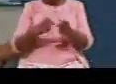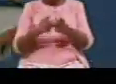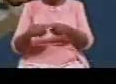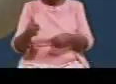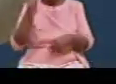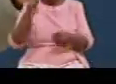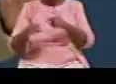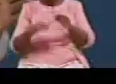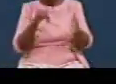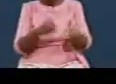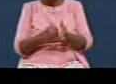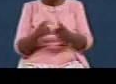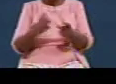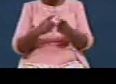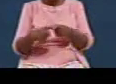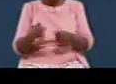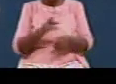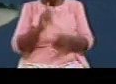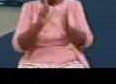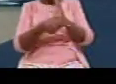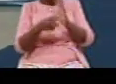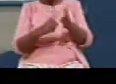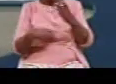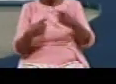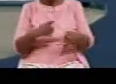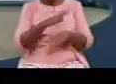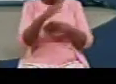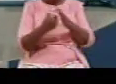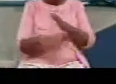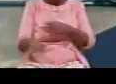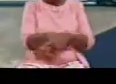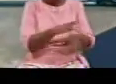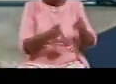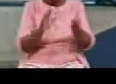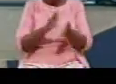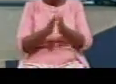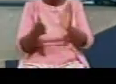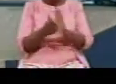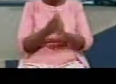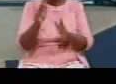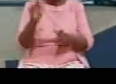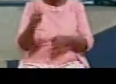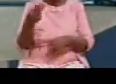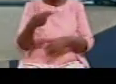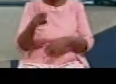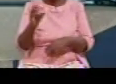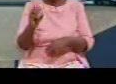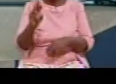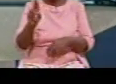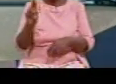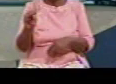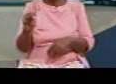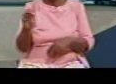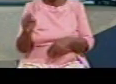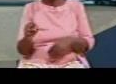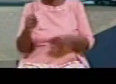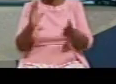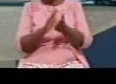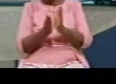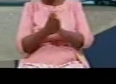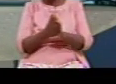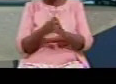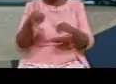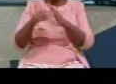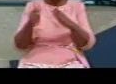that. And eventually, those people become thorns in their flesh. And eventually, 10 tribes went